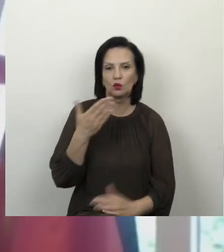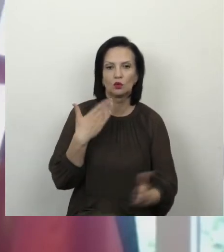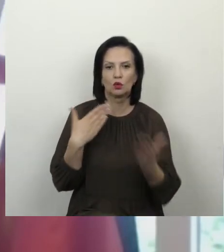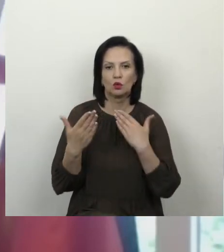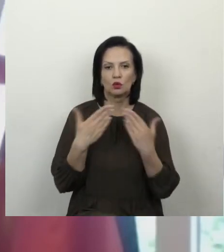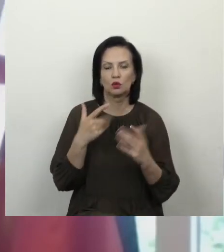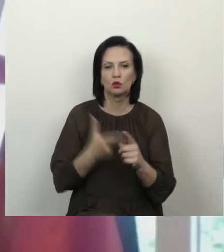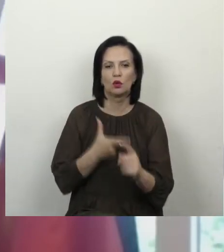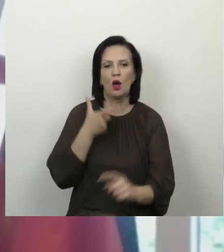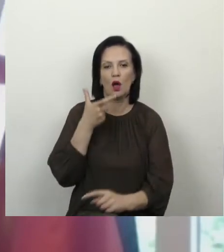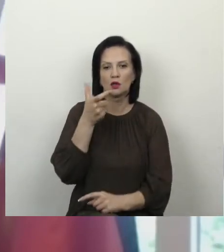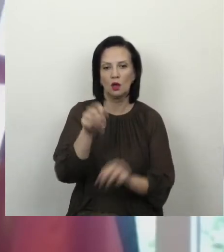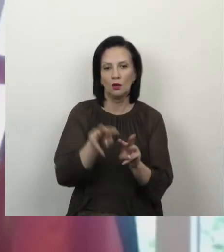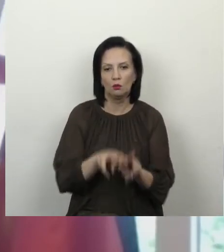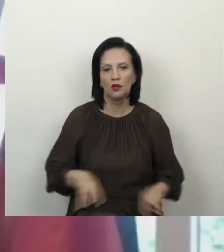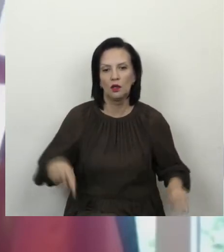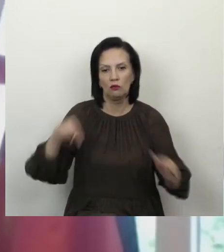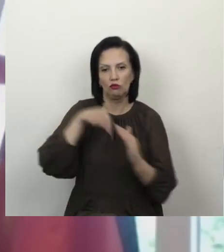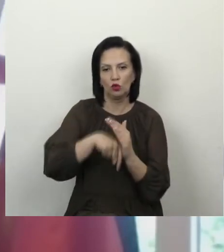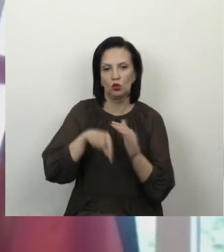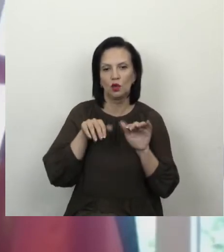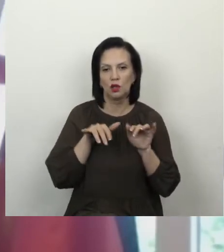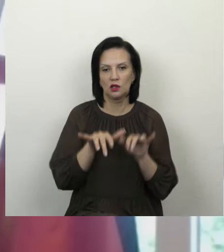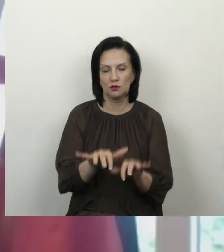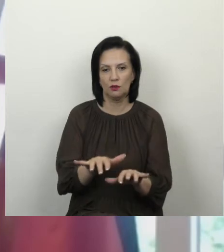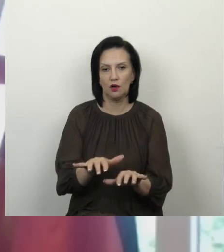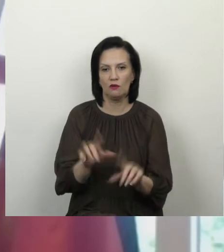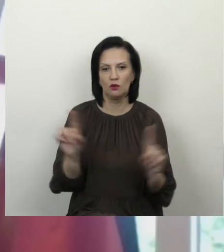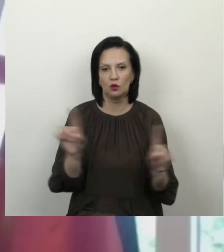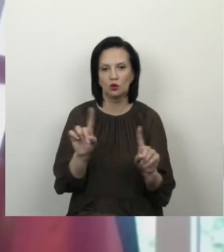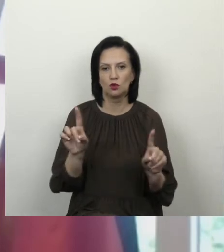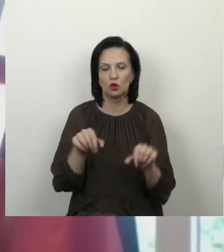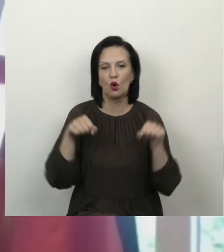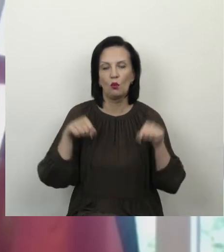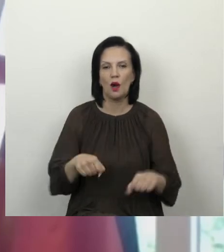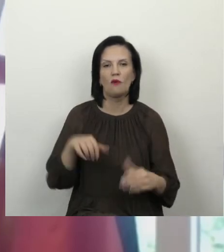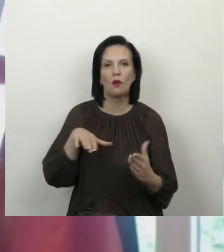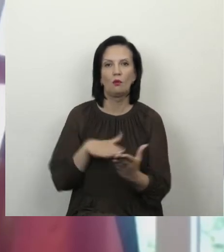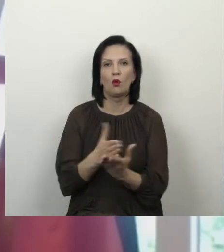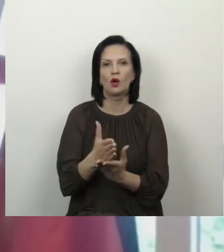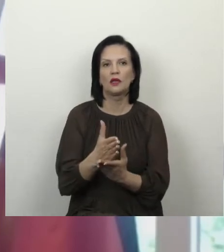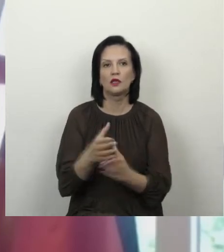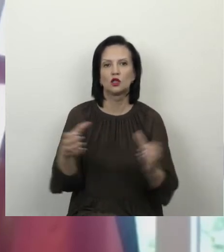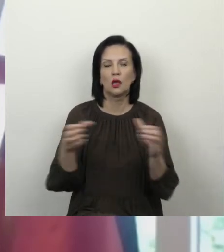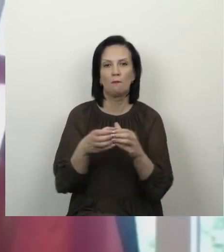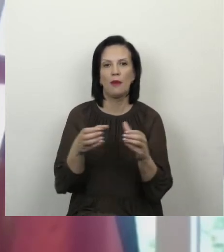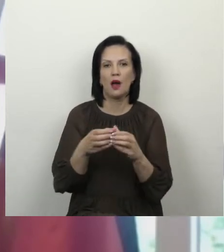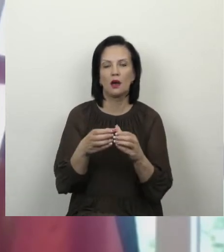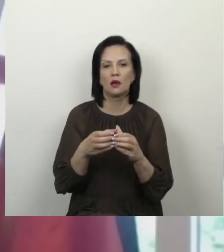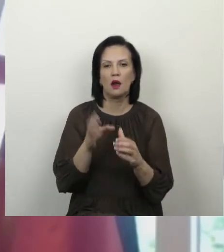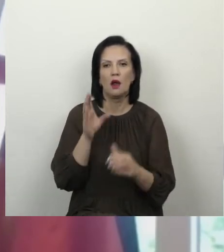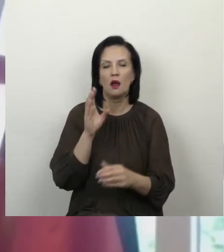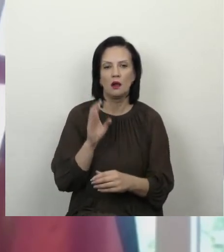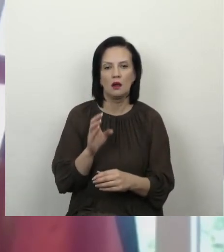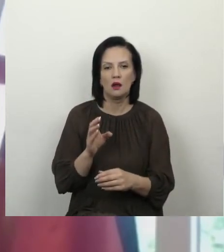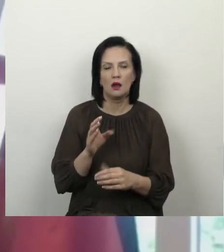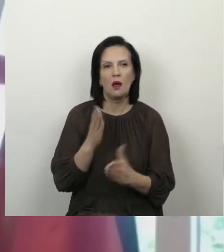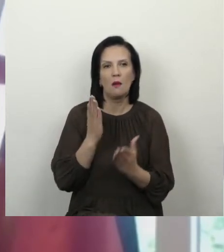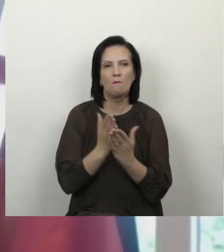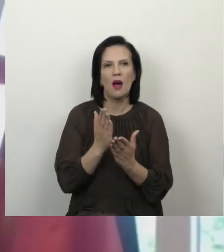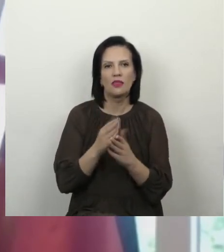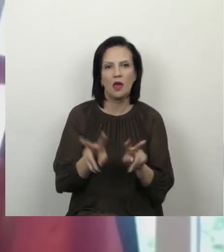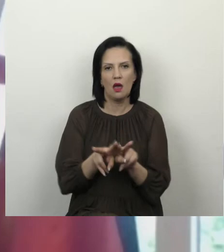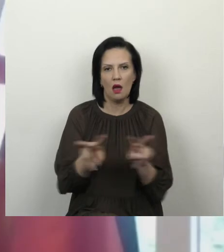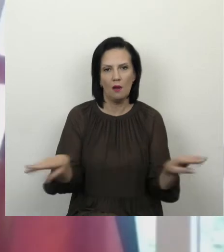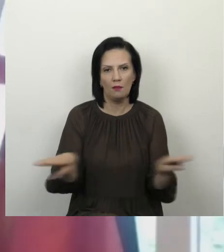of the Interior, that the right of political parties to equal opportunities under Article 21 of the